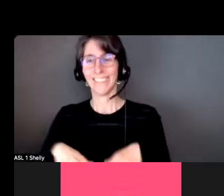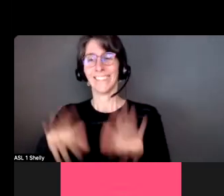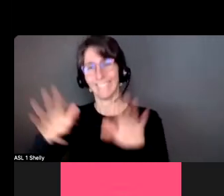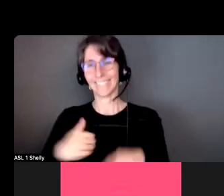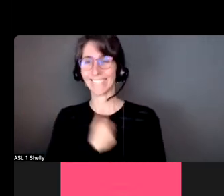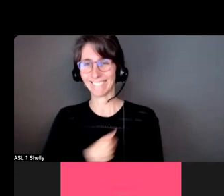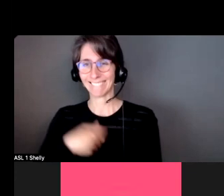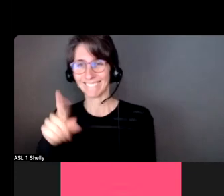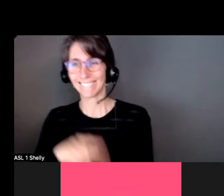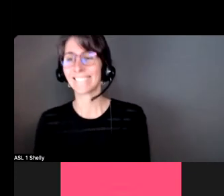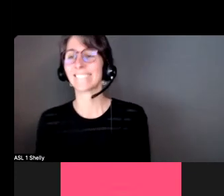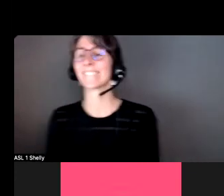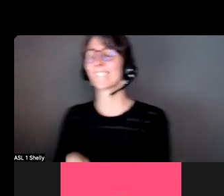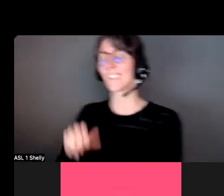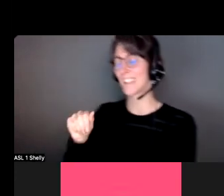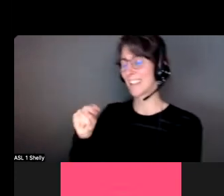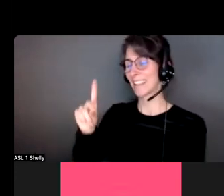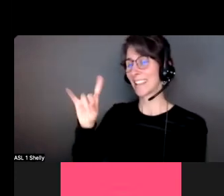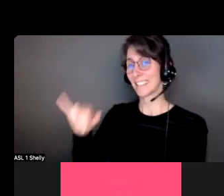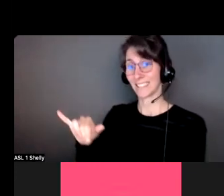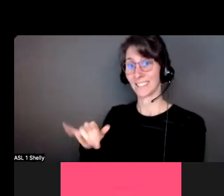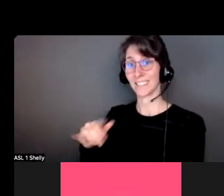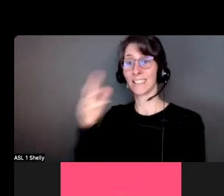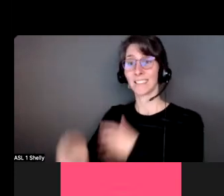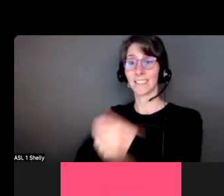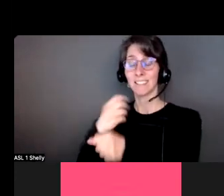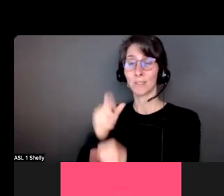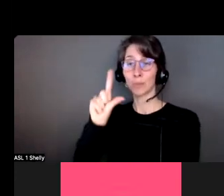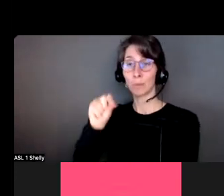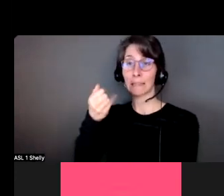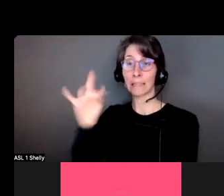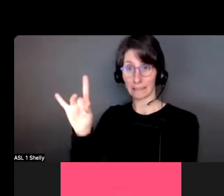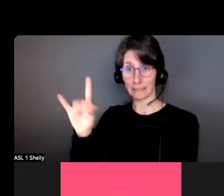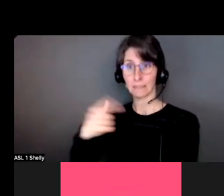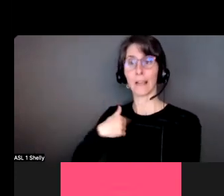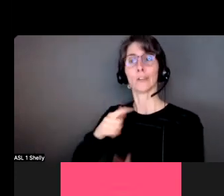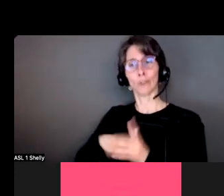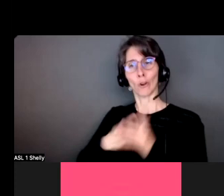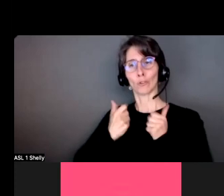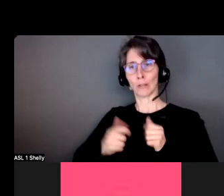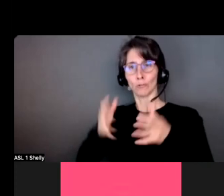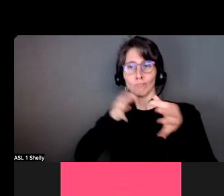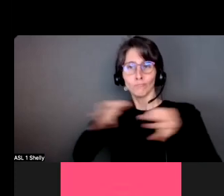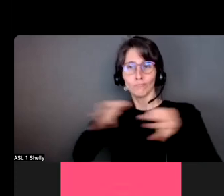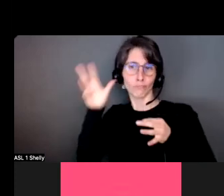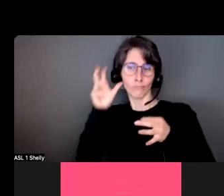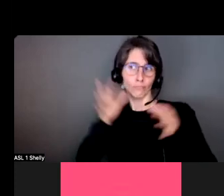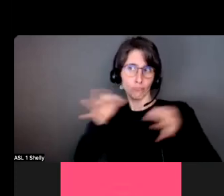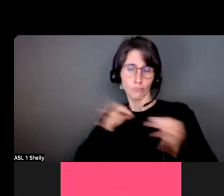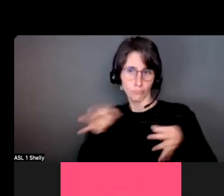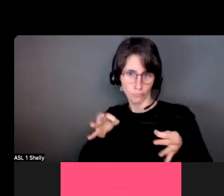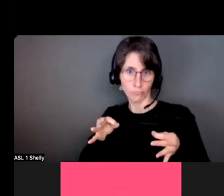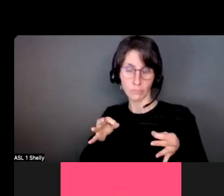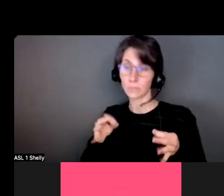So in 2018, the first time I started trying to write these descriptions was in this